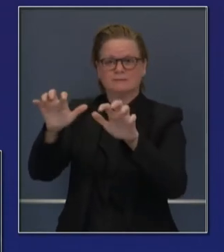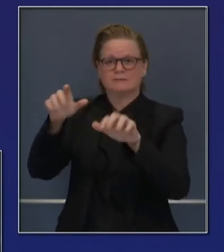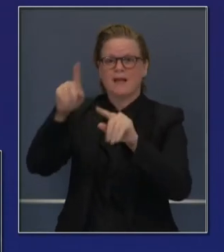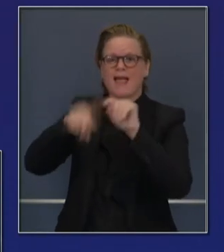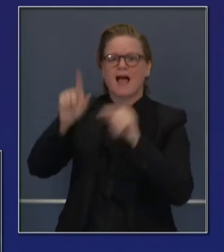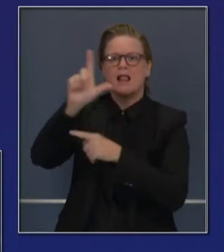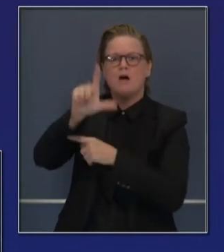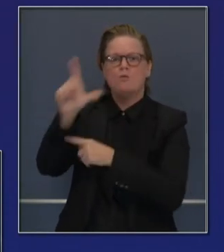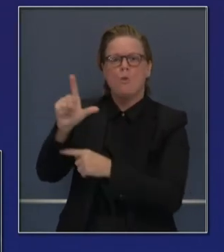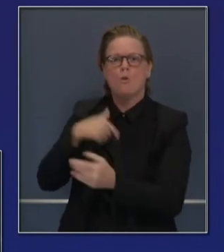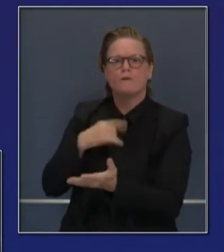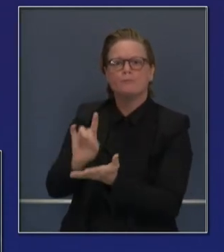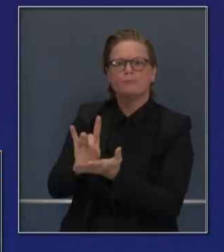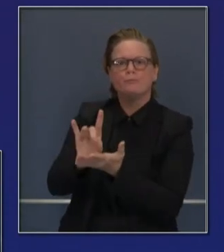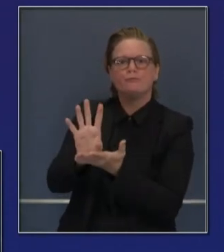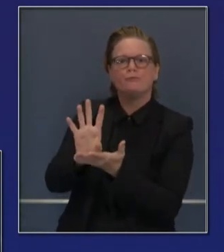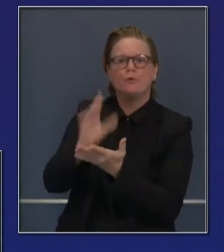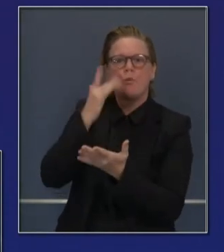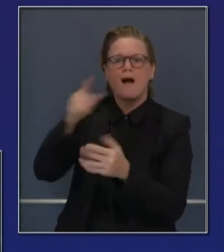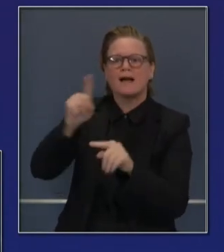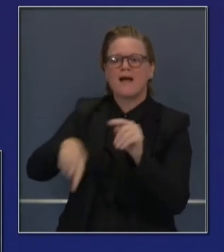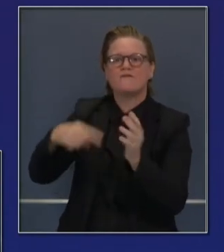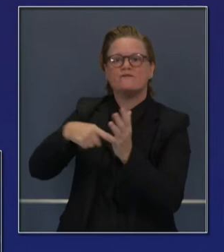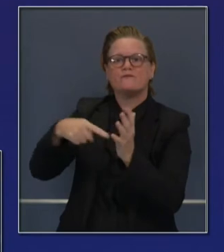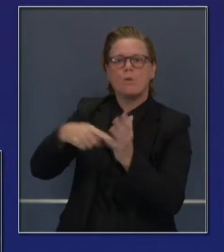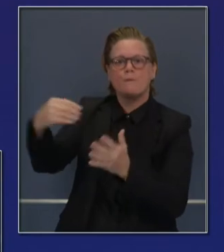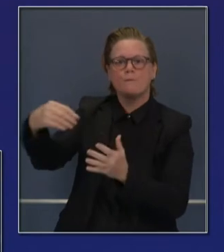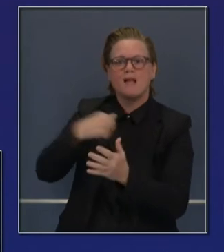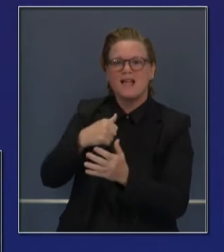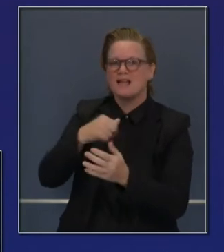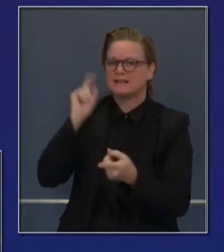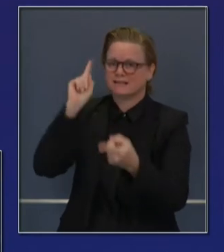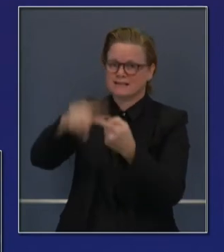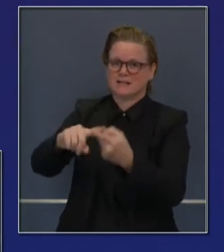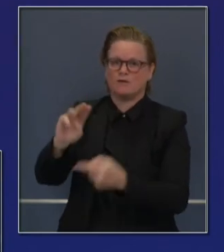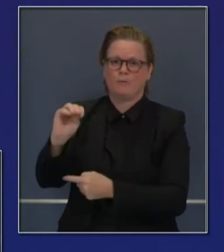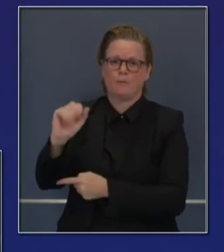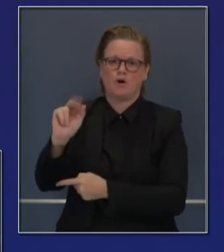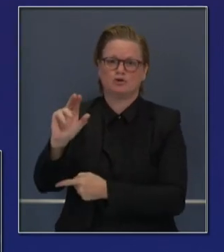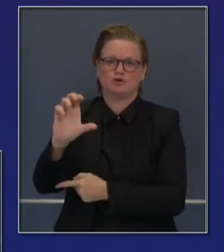March. We also provided over 16 million units of